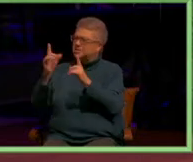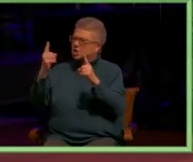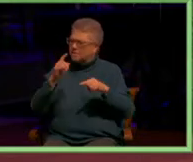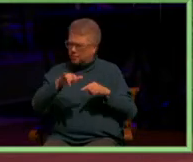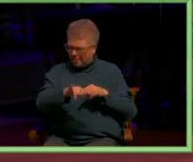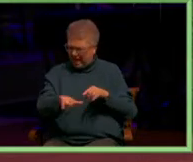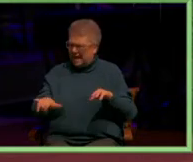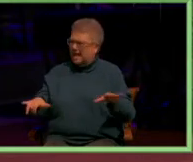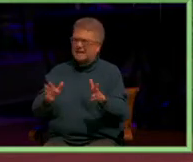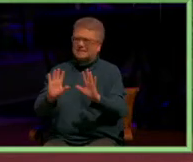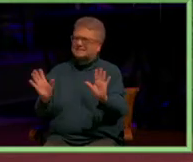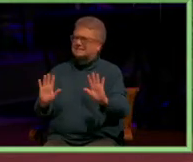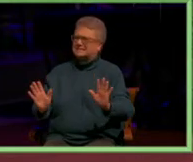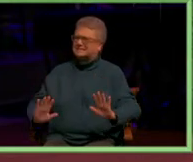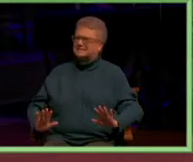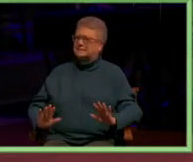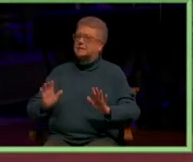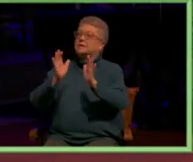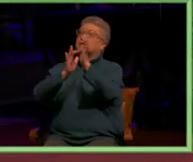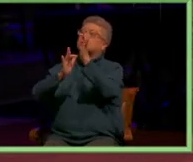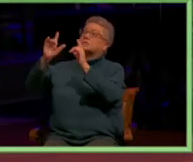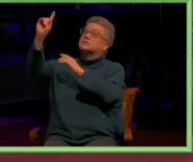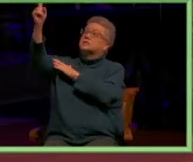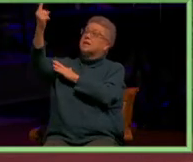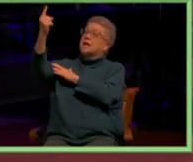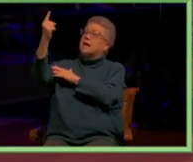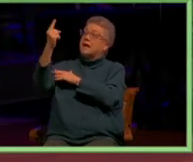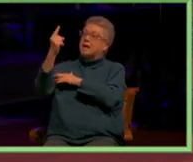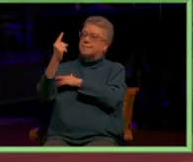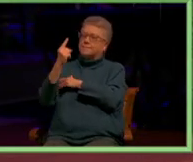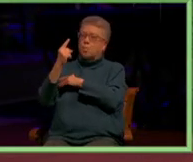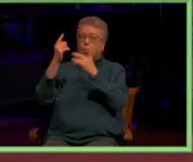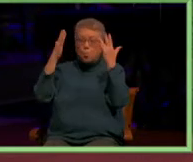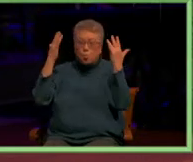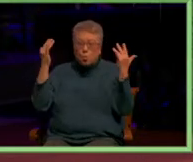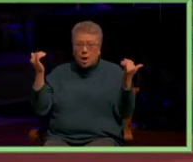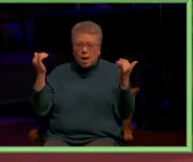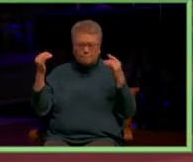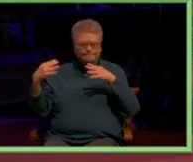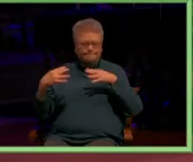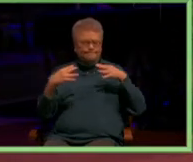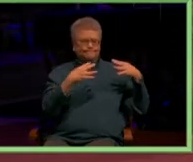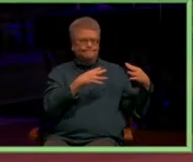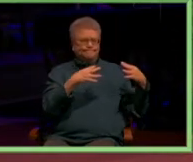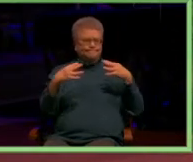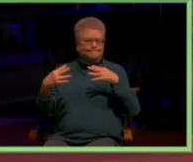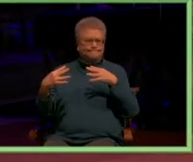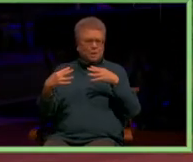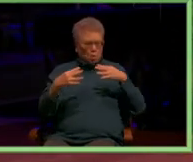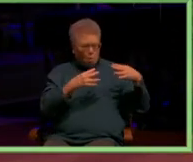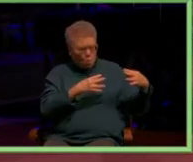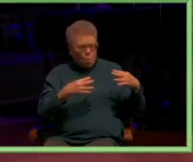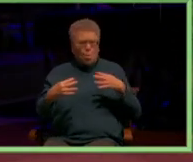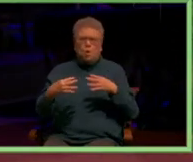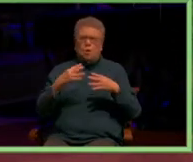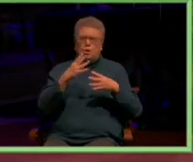reason. Jesus came because there was a war at hand. Jesus came because there was a battle. Jesus came because of our sin